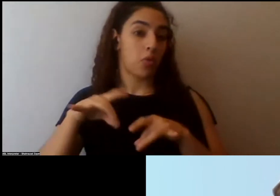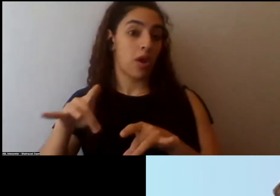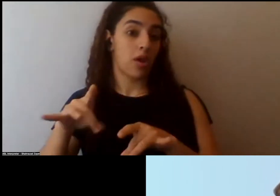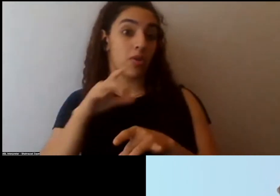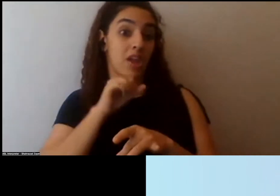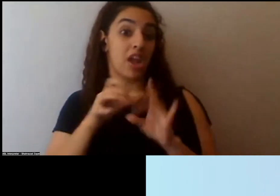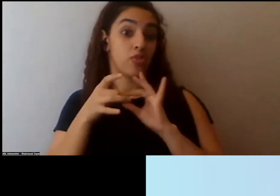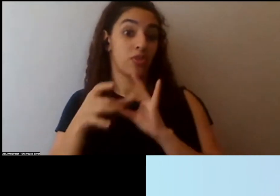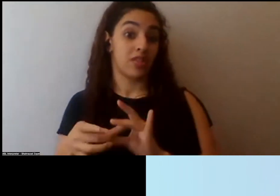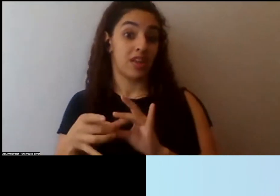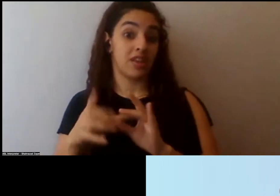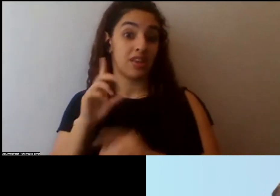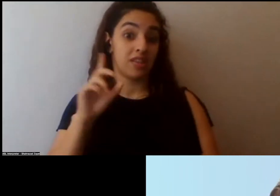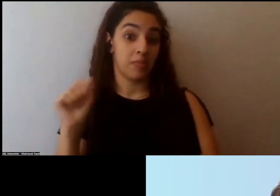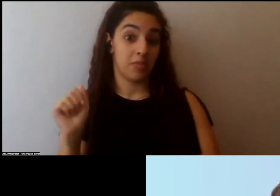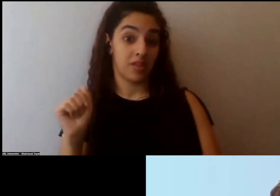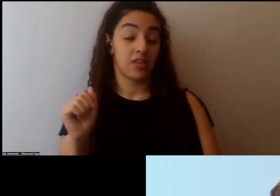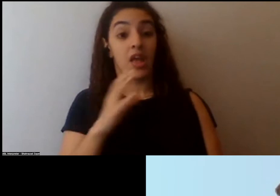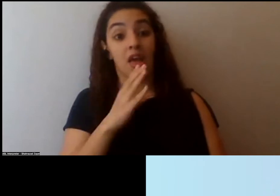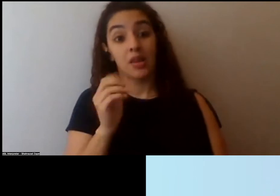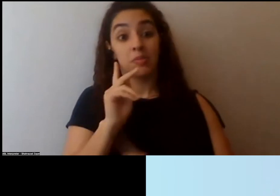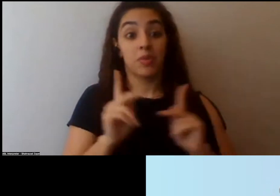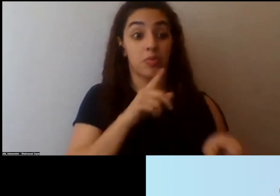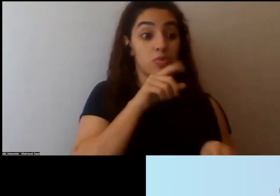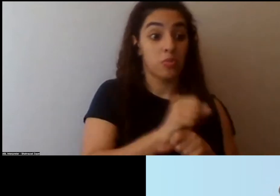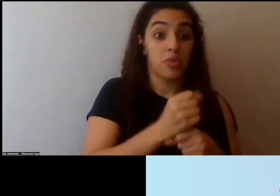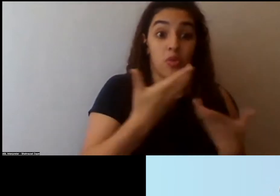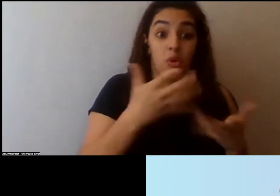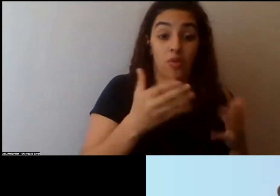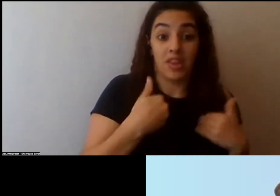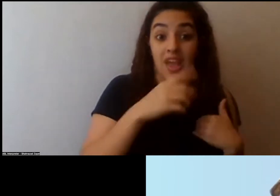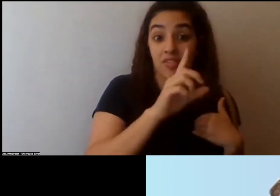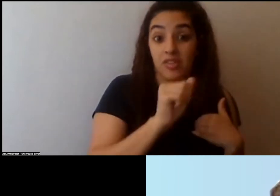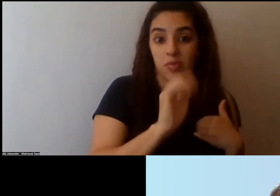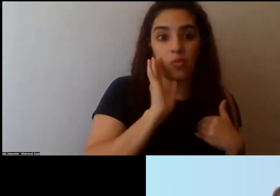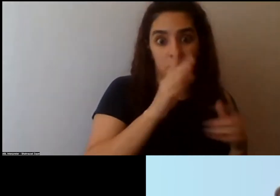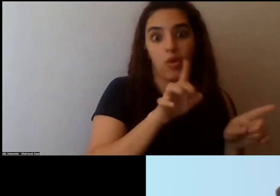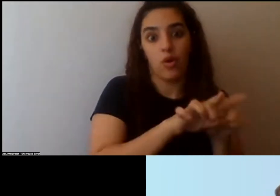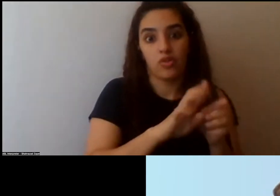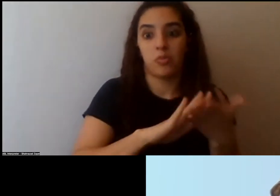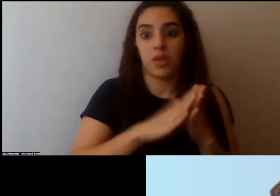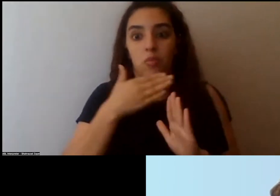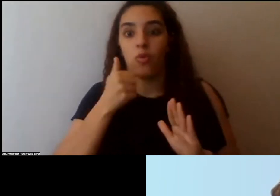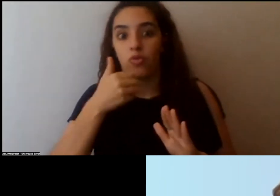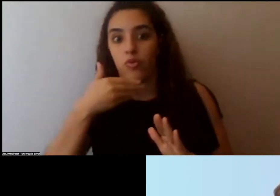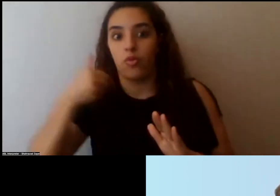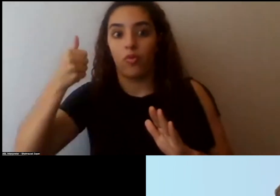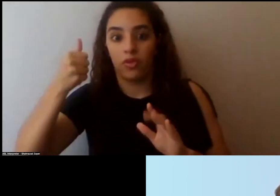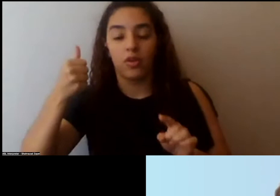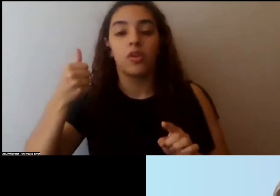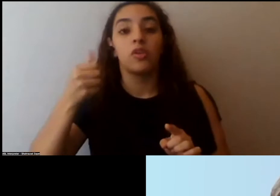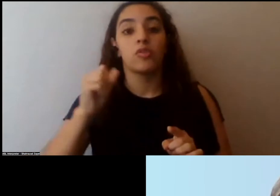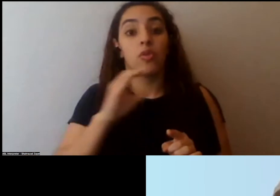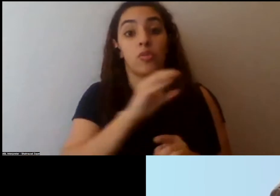those who have disabilities are also aging, as are we all, which compounds the numbers dealing with those kinds of